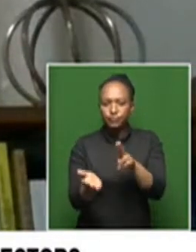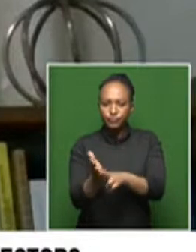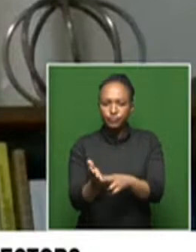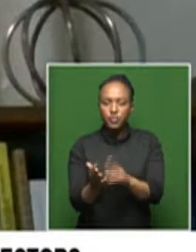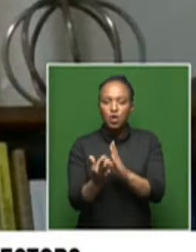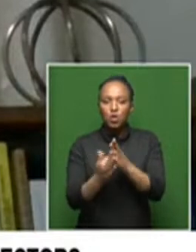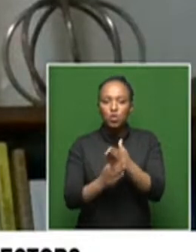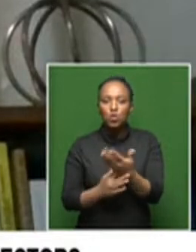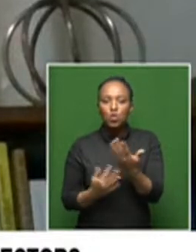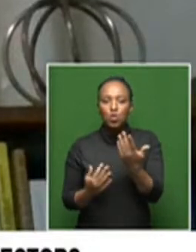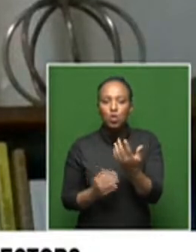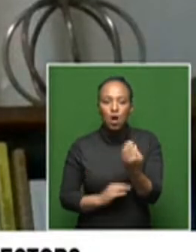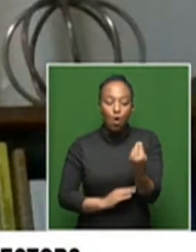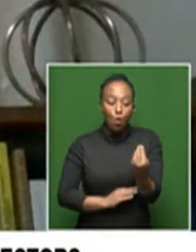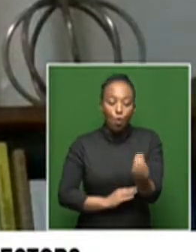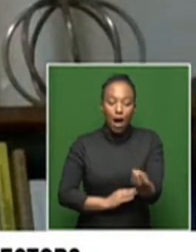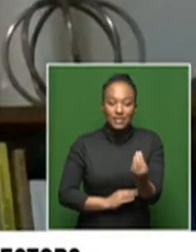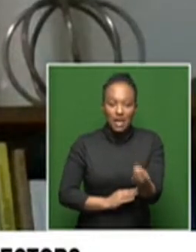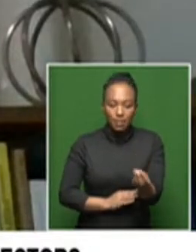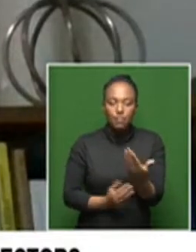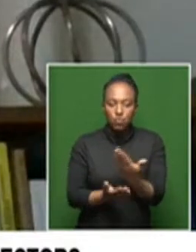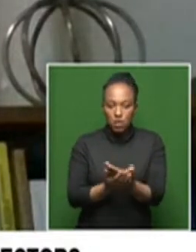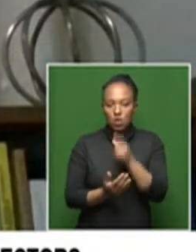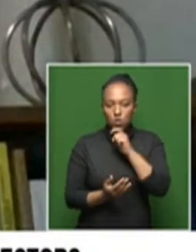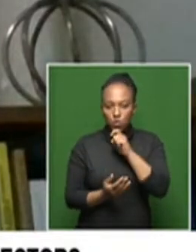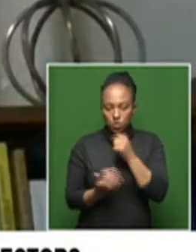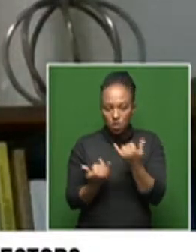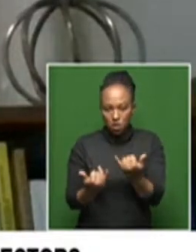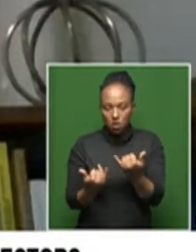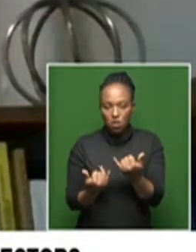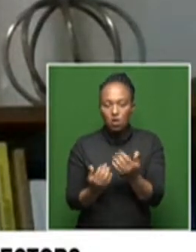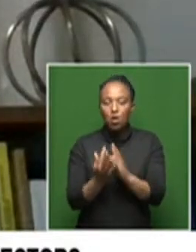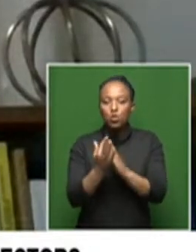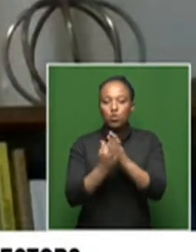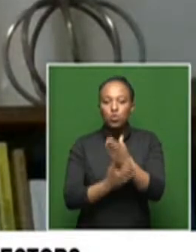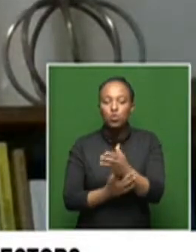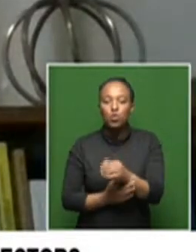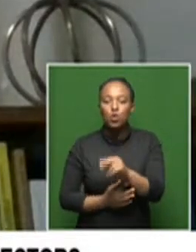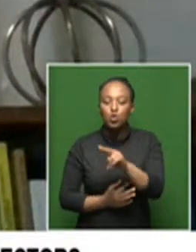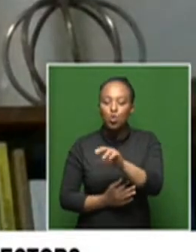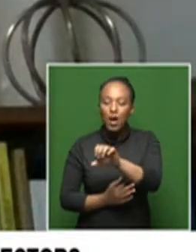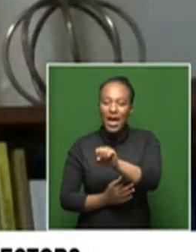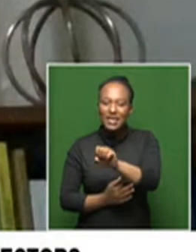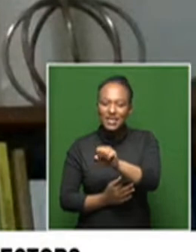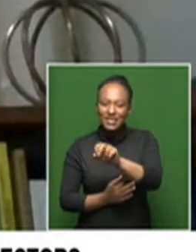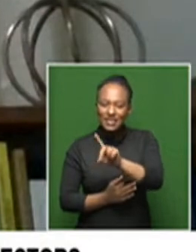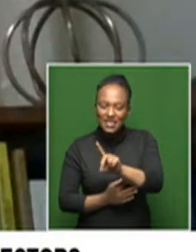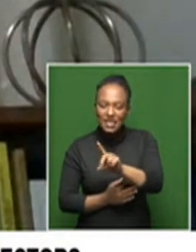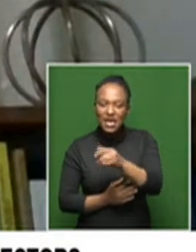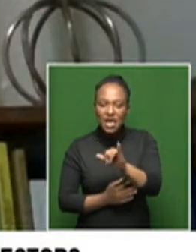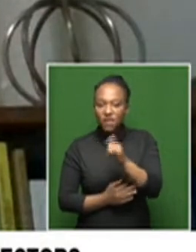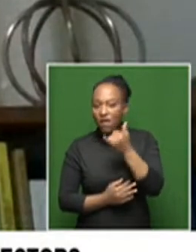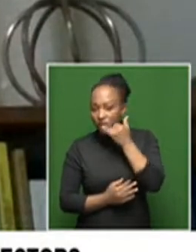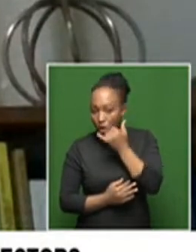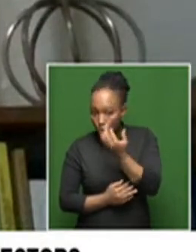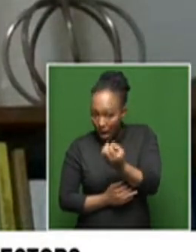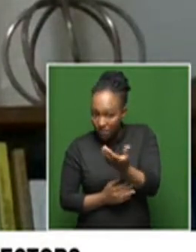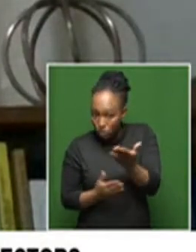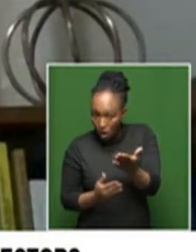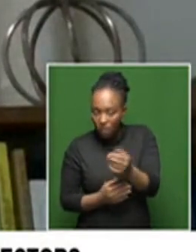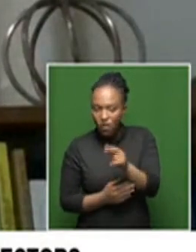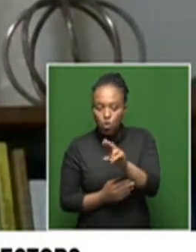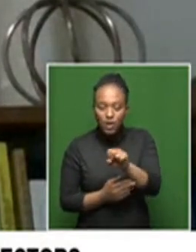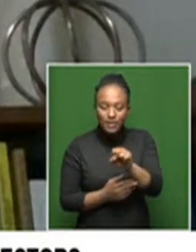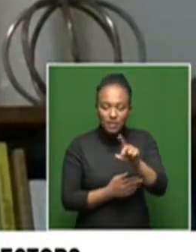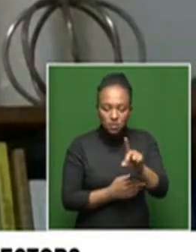the WhatsApp, and you can also register through USSD if you've got an analog phone. And all of this is